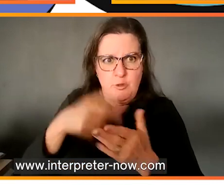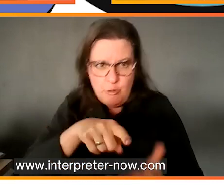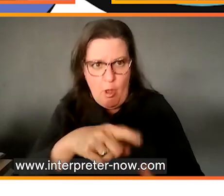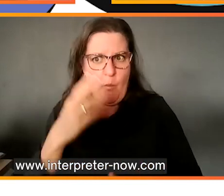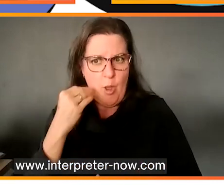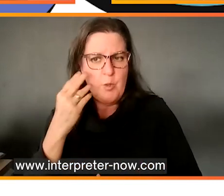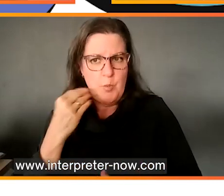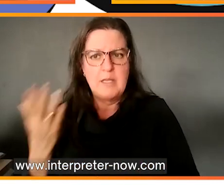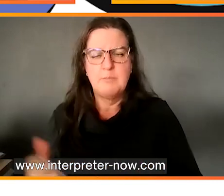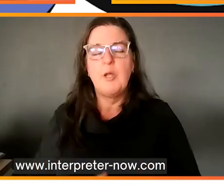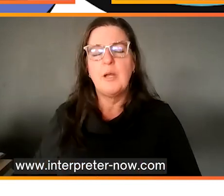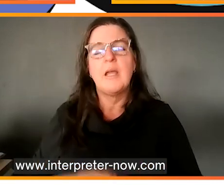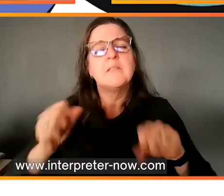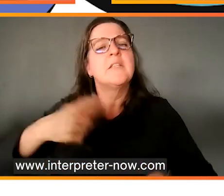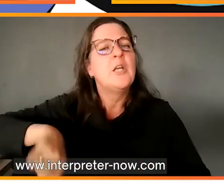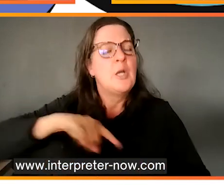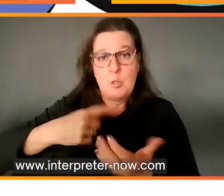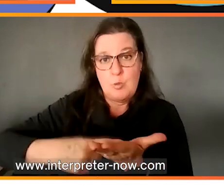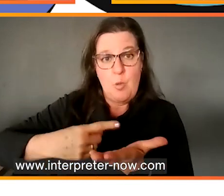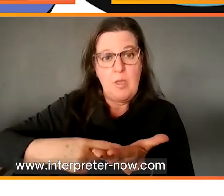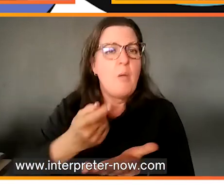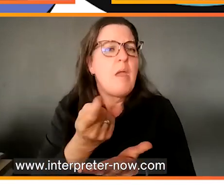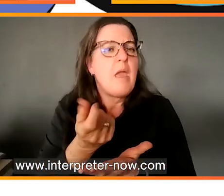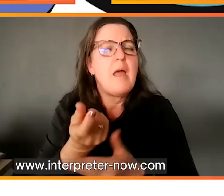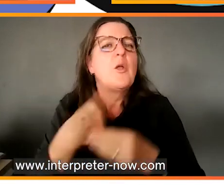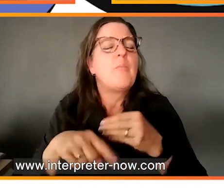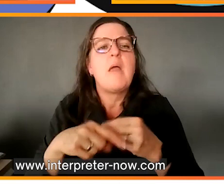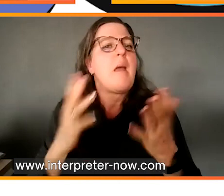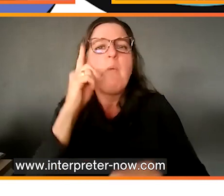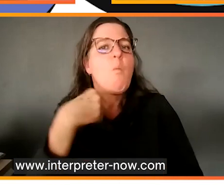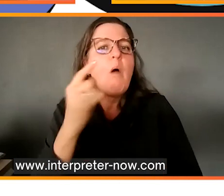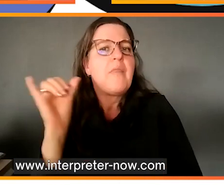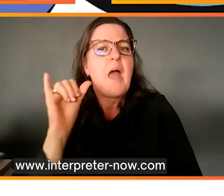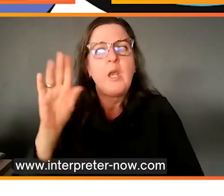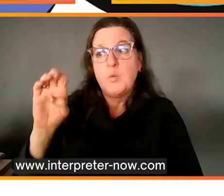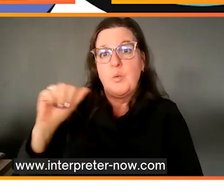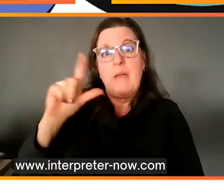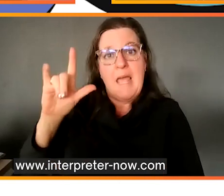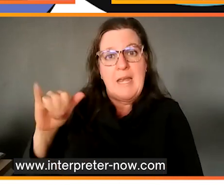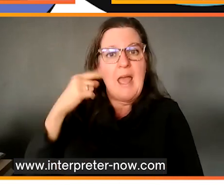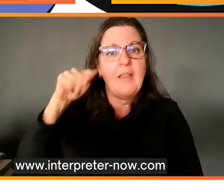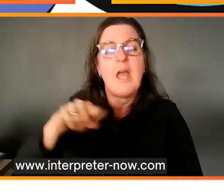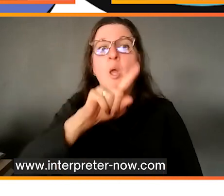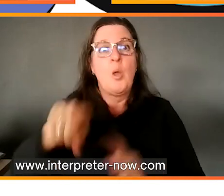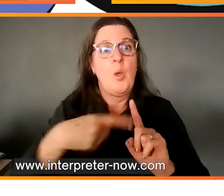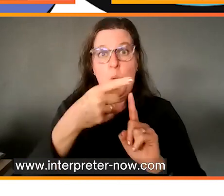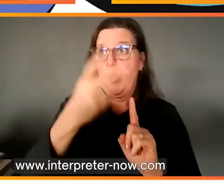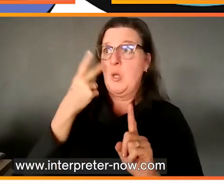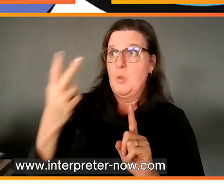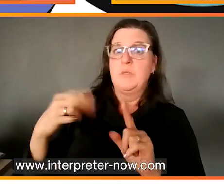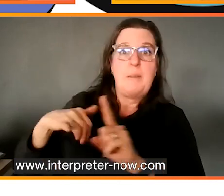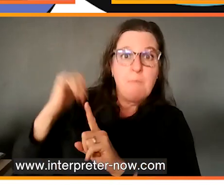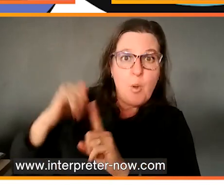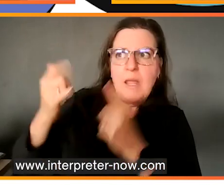little bit about what that looks like to be an ally for somebody when you see bullying happening? What can you do as an